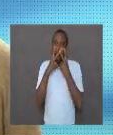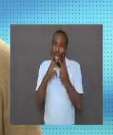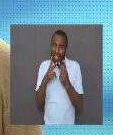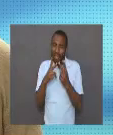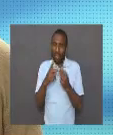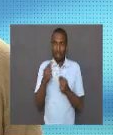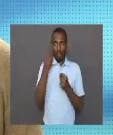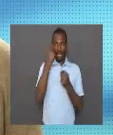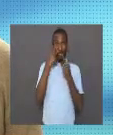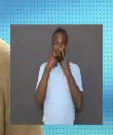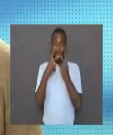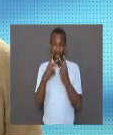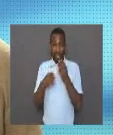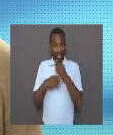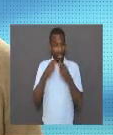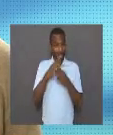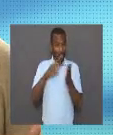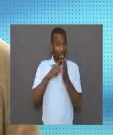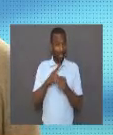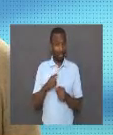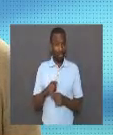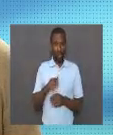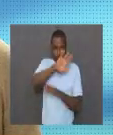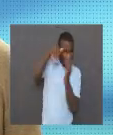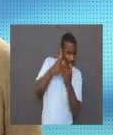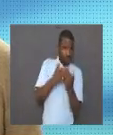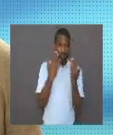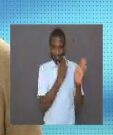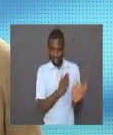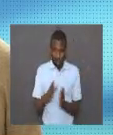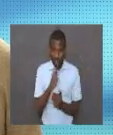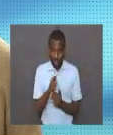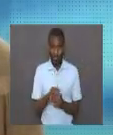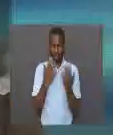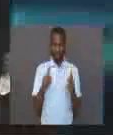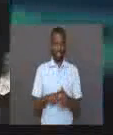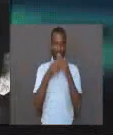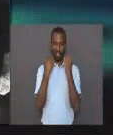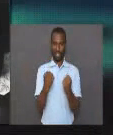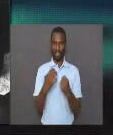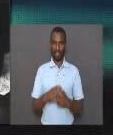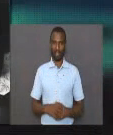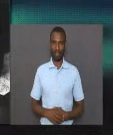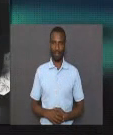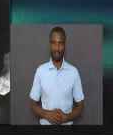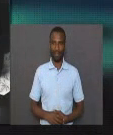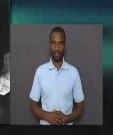eye. Are you ready, everyone? Let us begin.